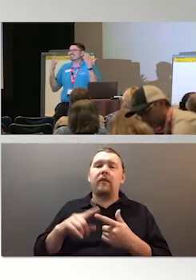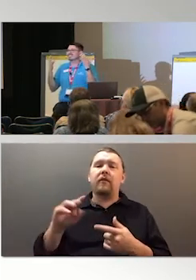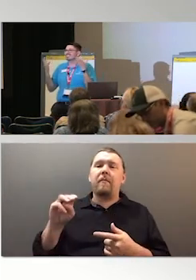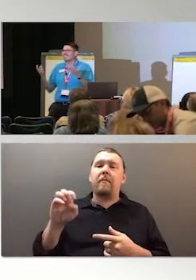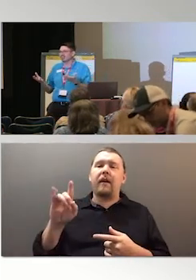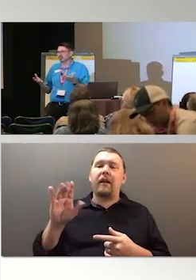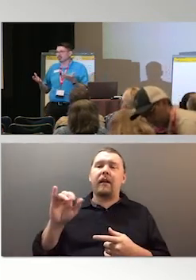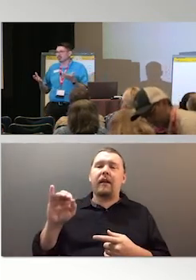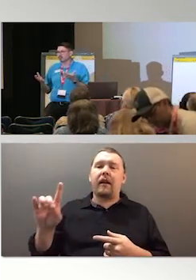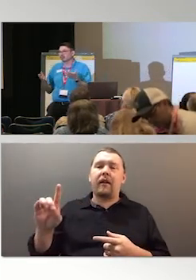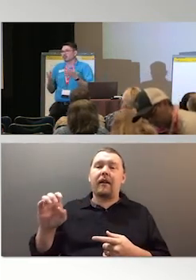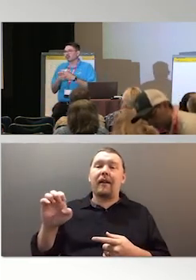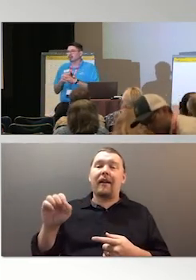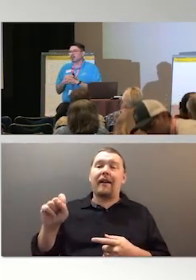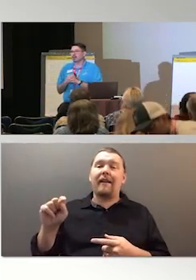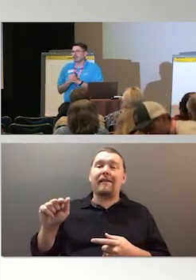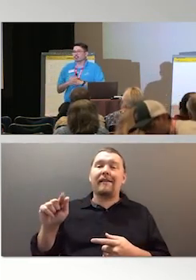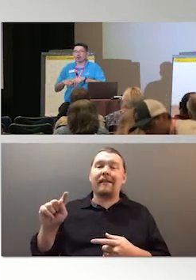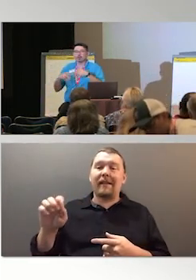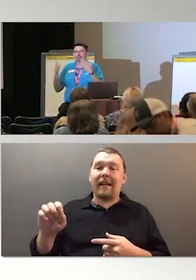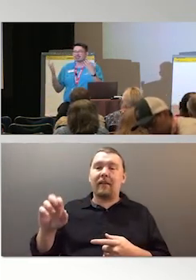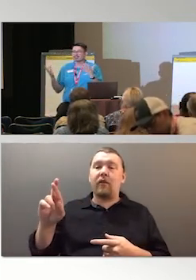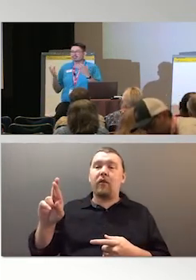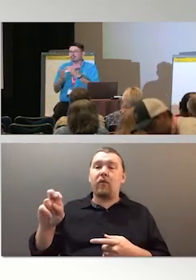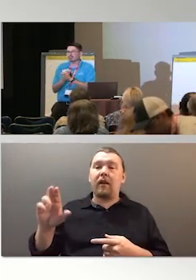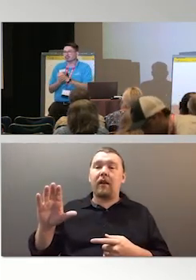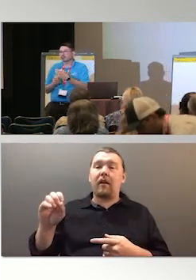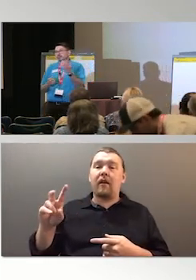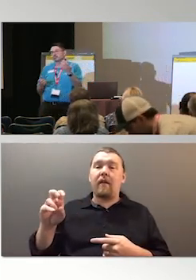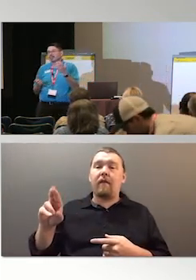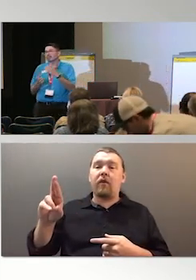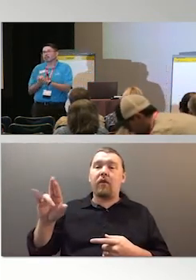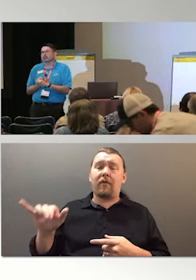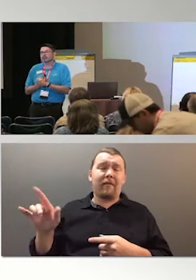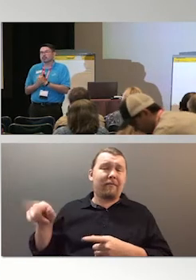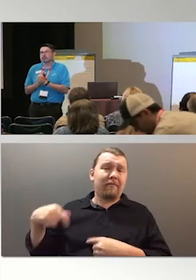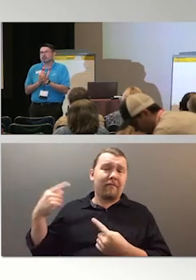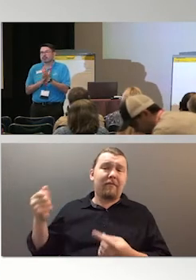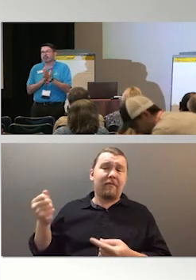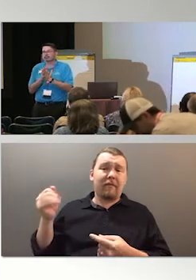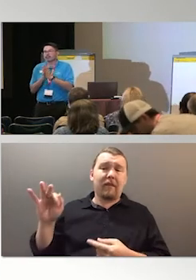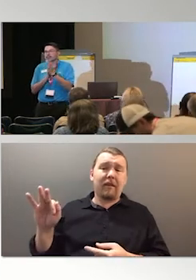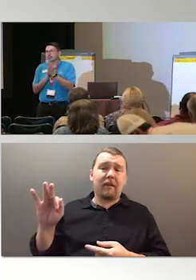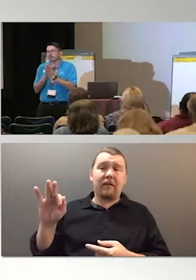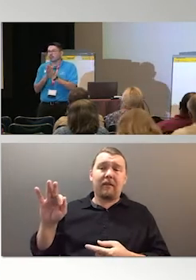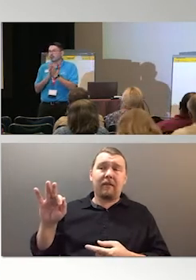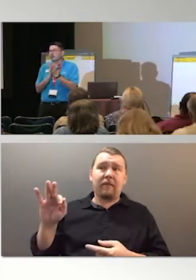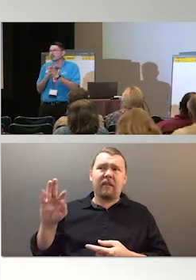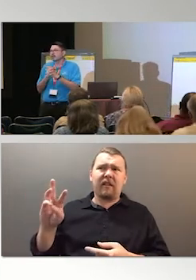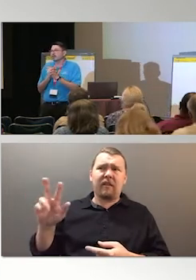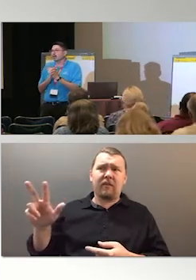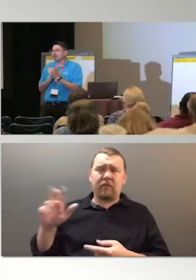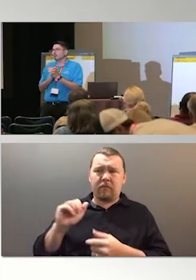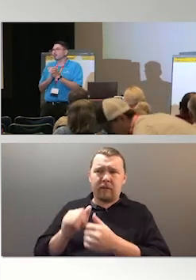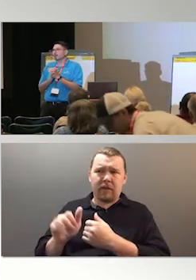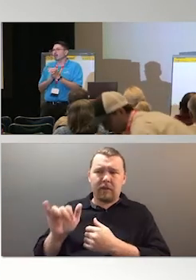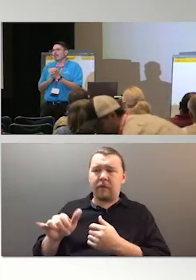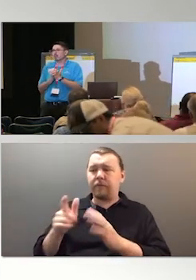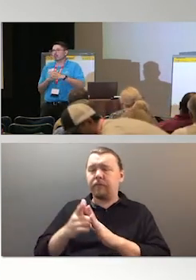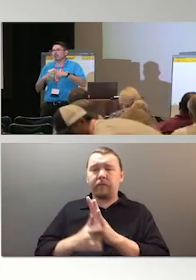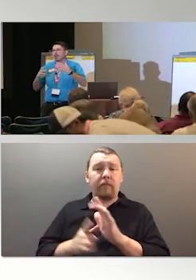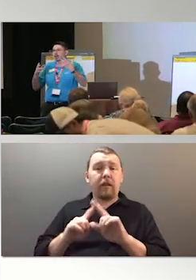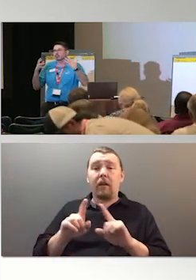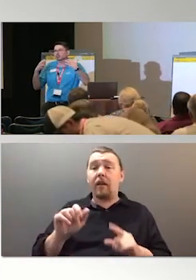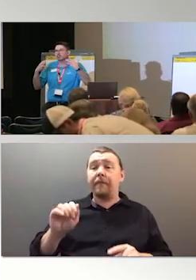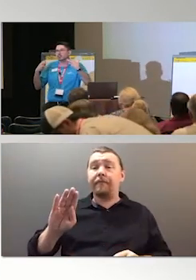Medicaid estate recovery. That's always existed, well, since '93 when they passed that law. But